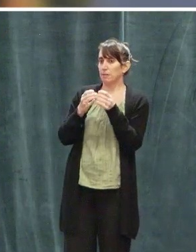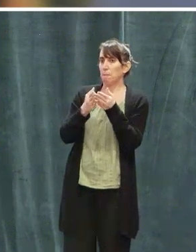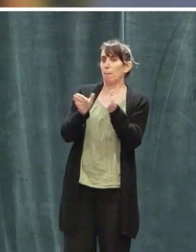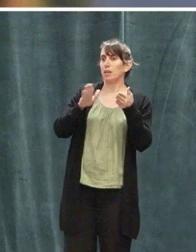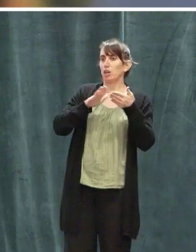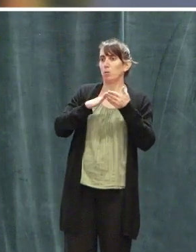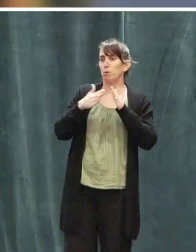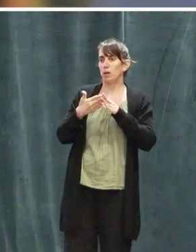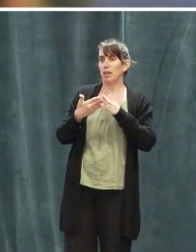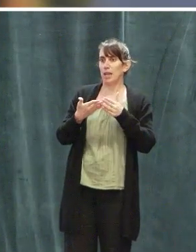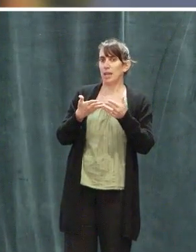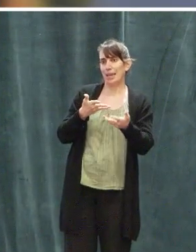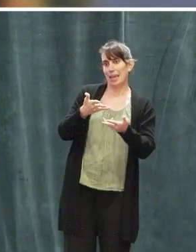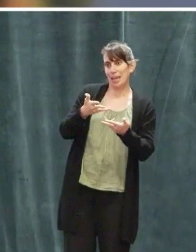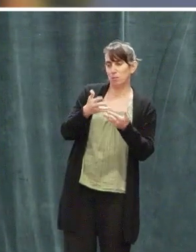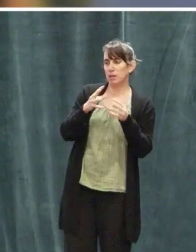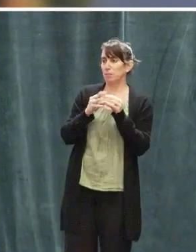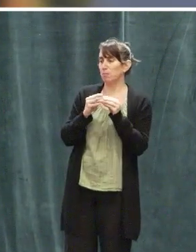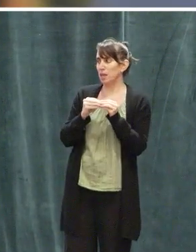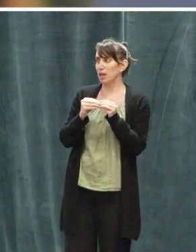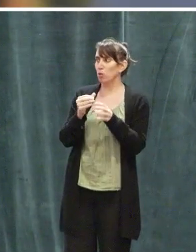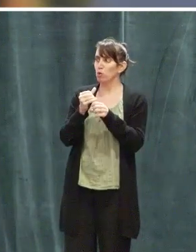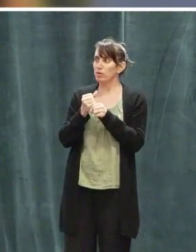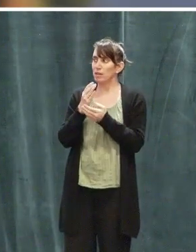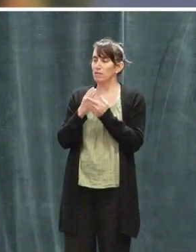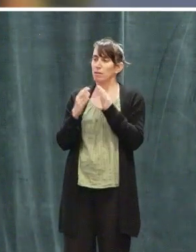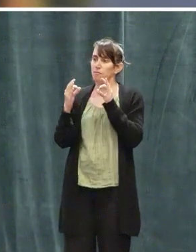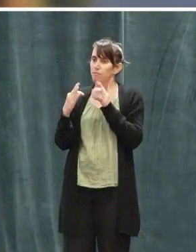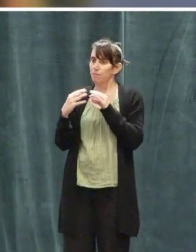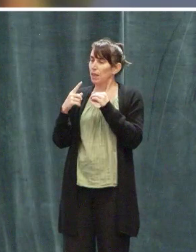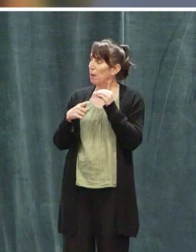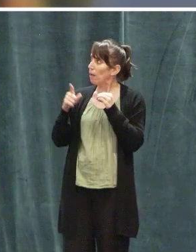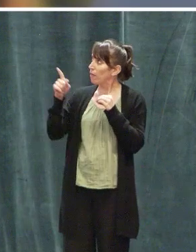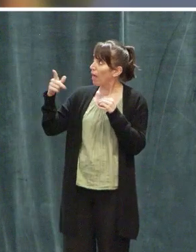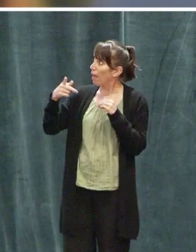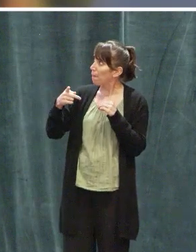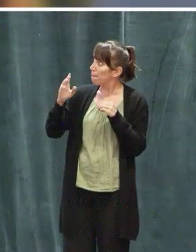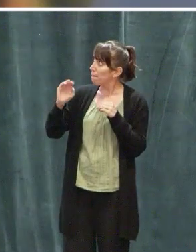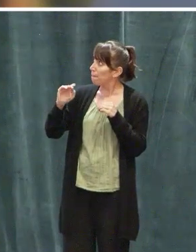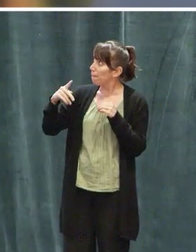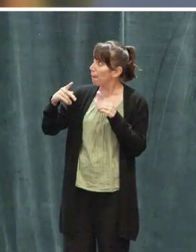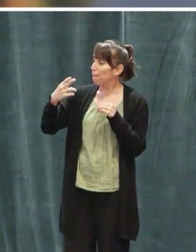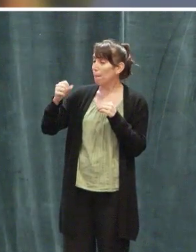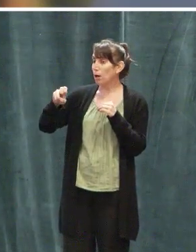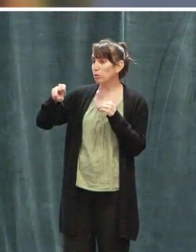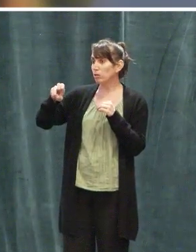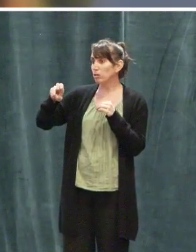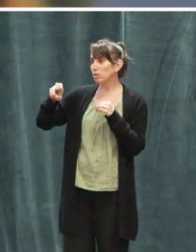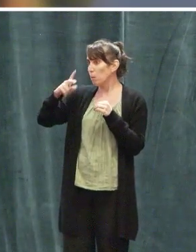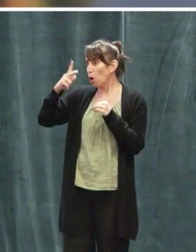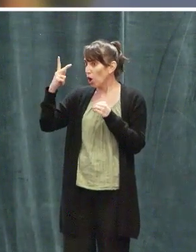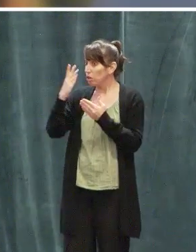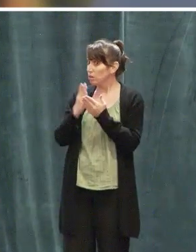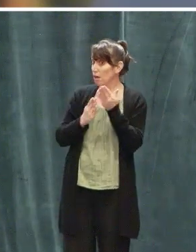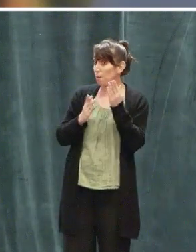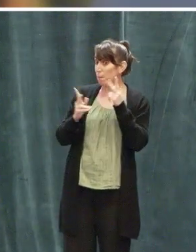community engagement meeting that we had, we received some feedback about Pump House Park, both in terms of how some people wanted to open the park up.